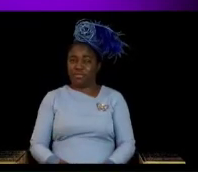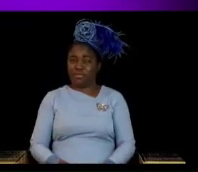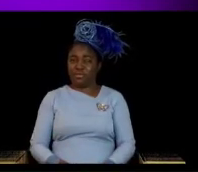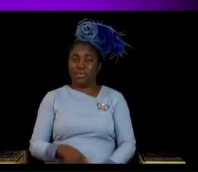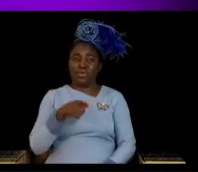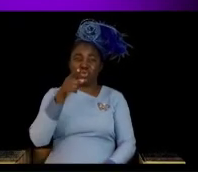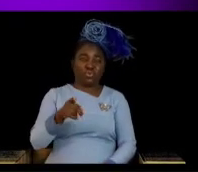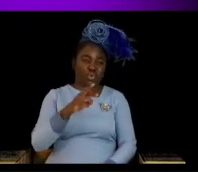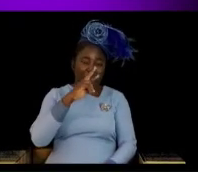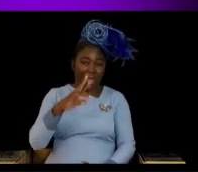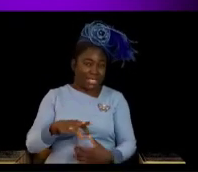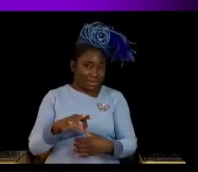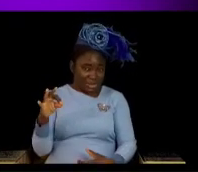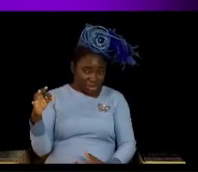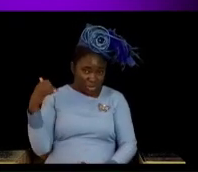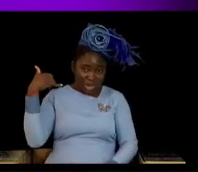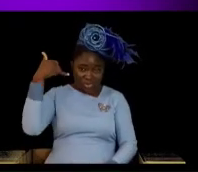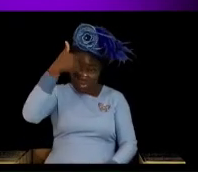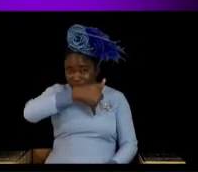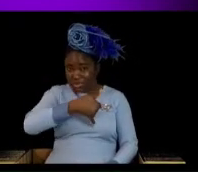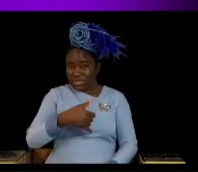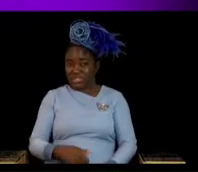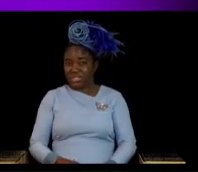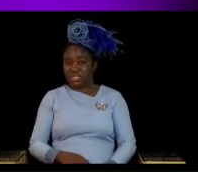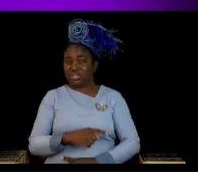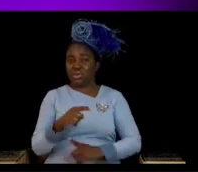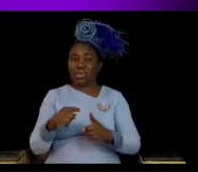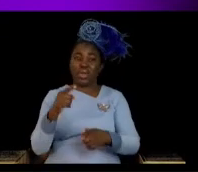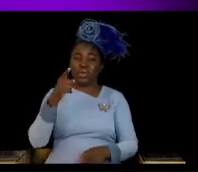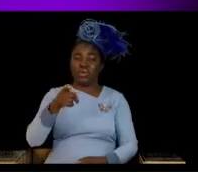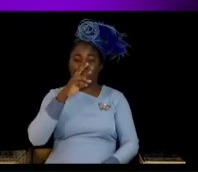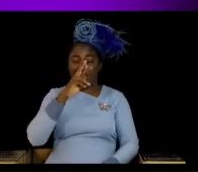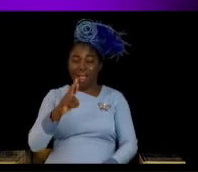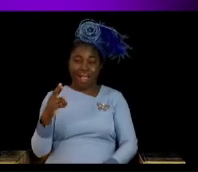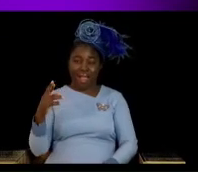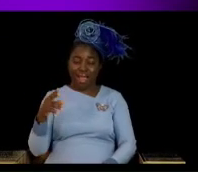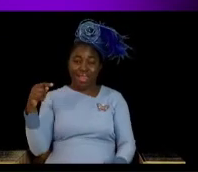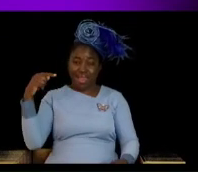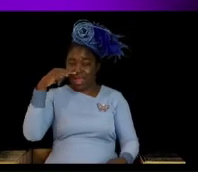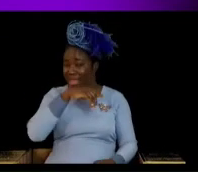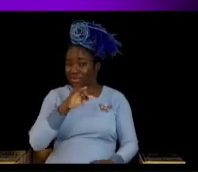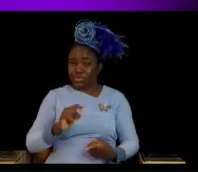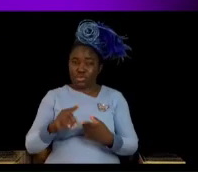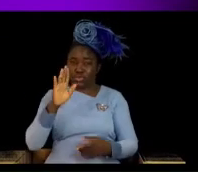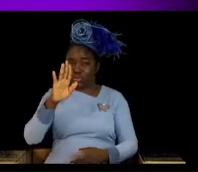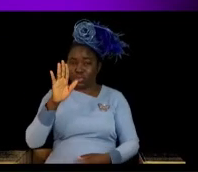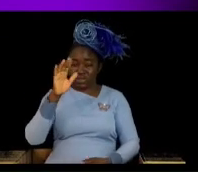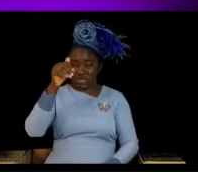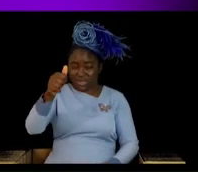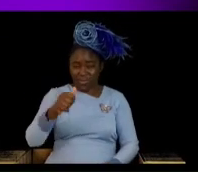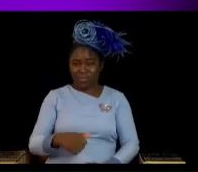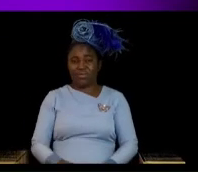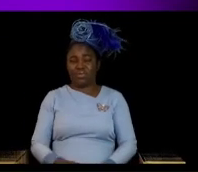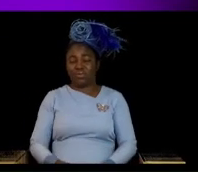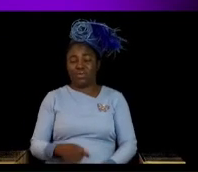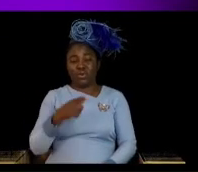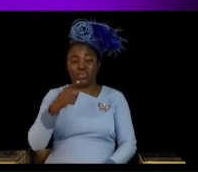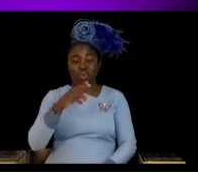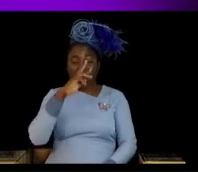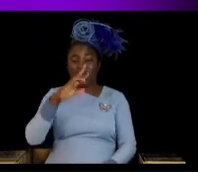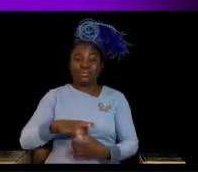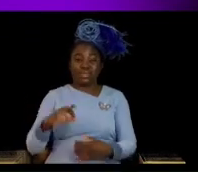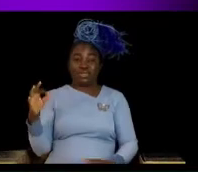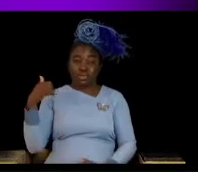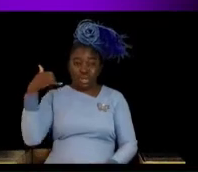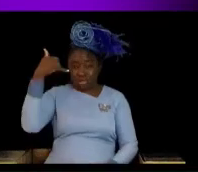spiritual dunce when you are lying to yourself. You are a spiritual dunce when you